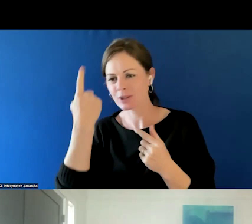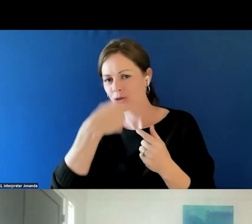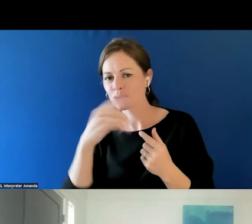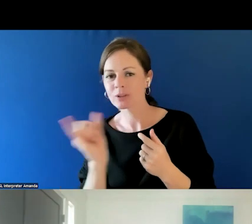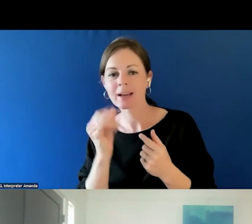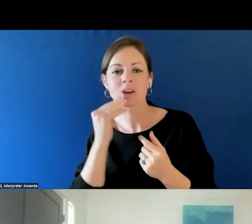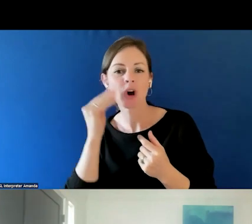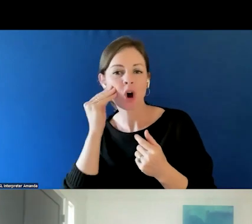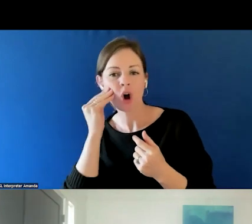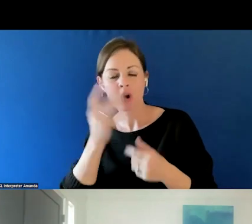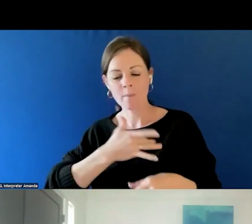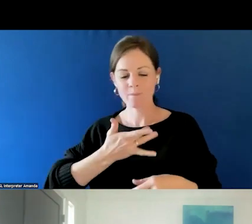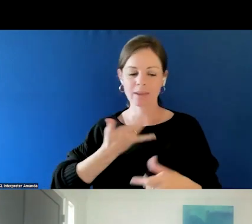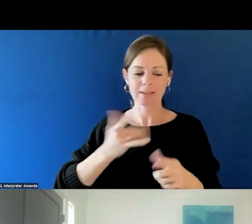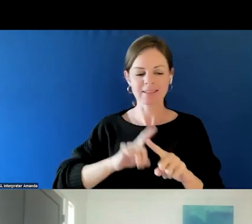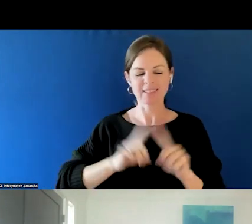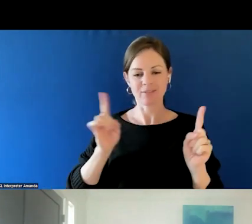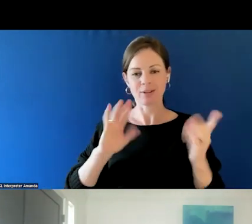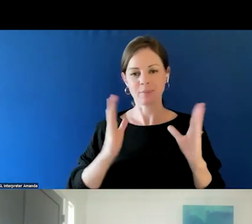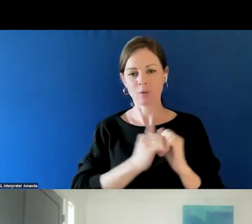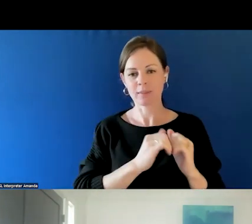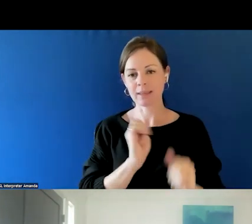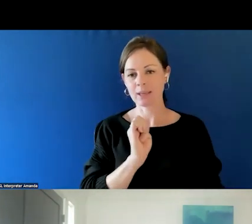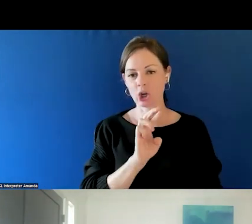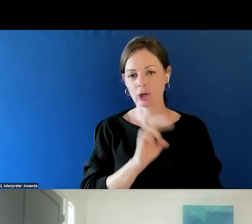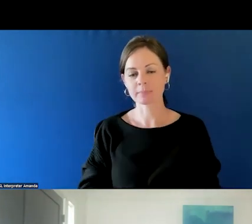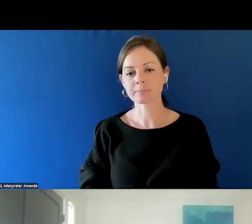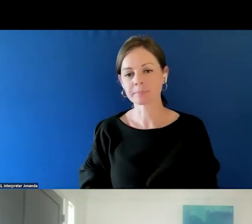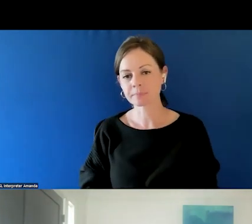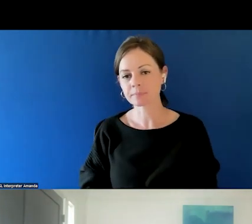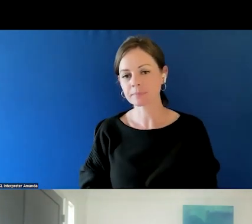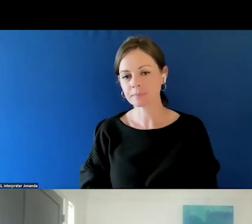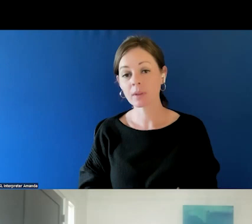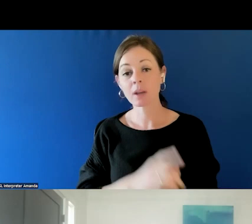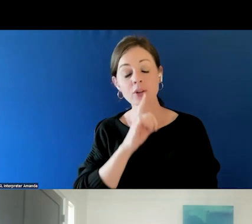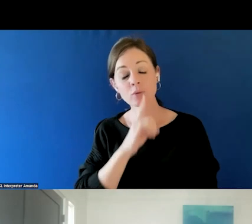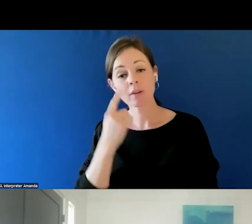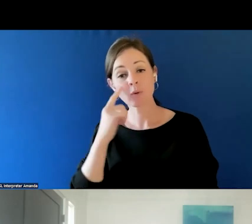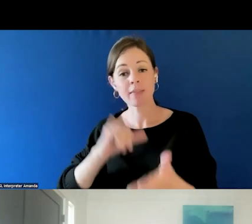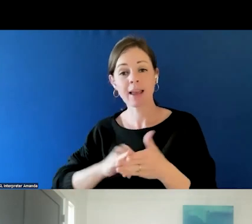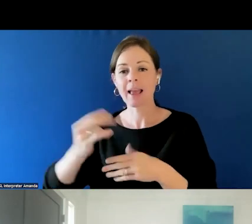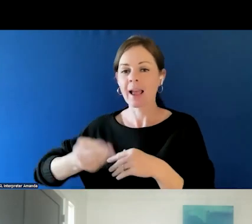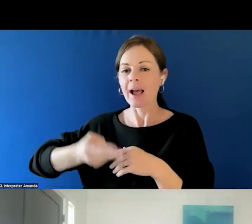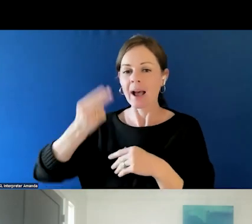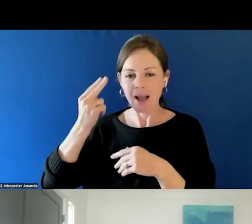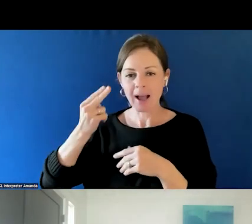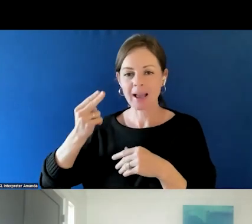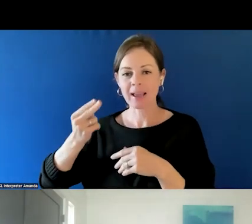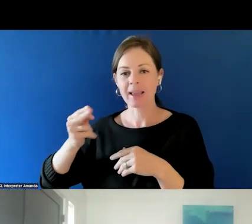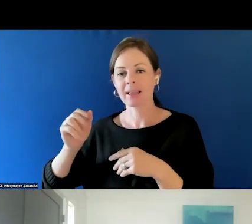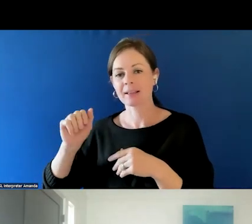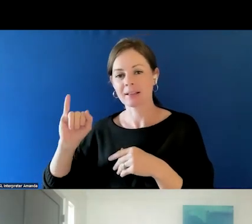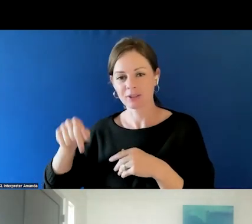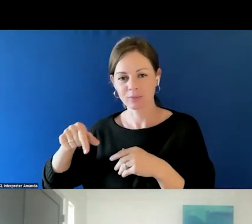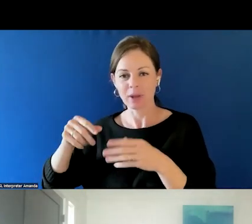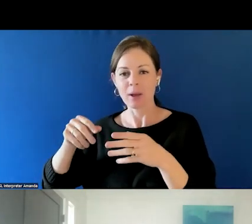it very different than the ER? So it's really intended for that high acuity population that